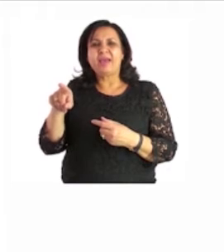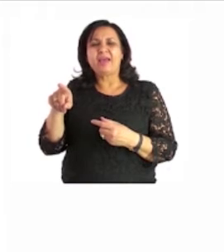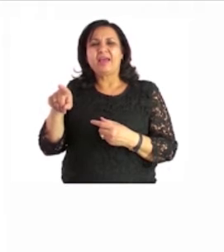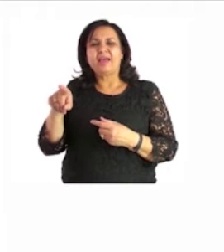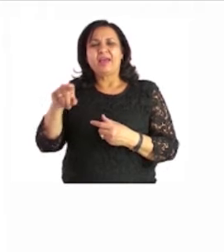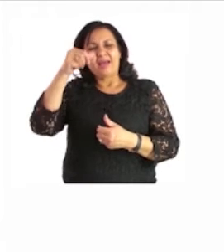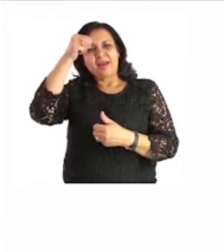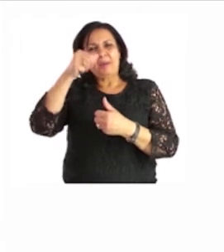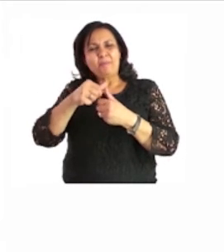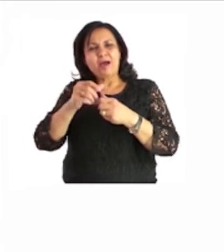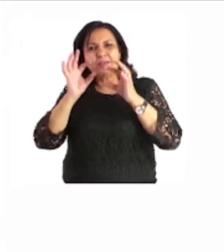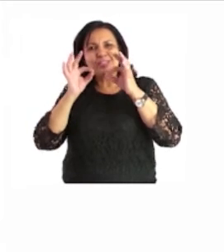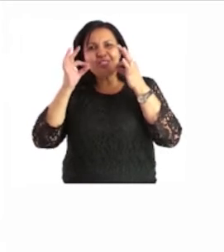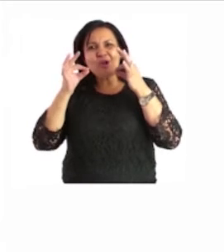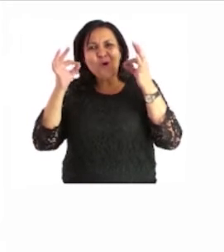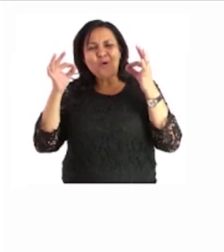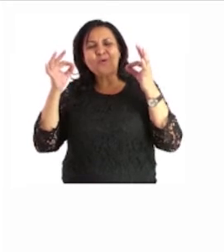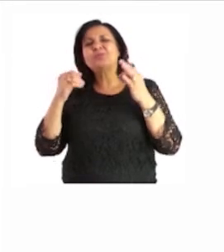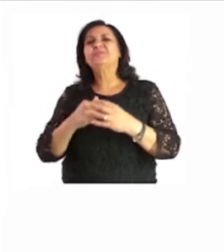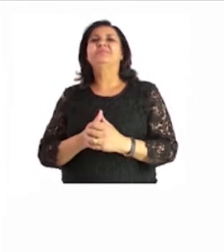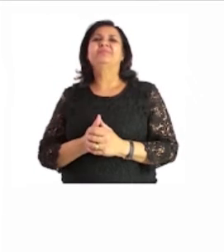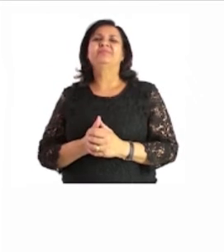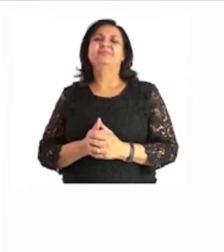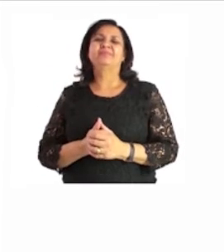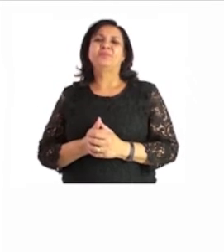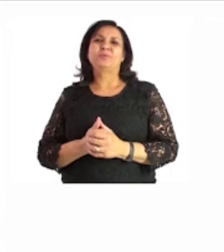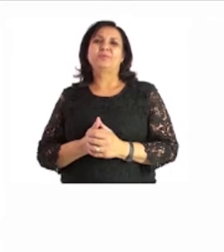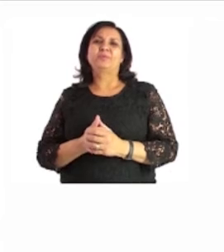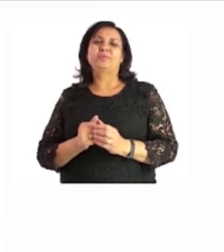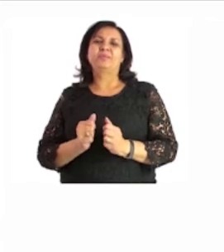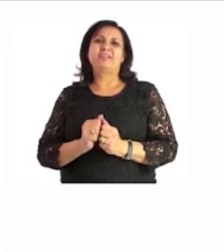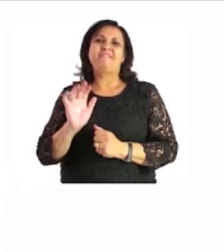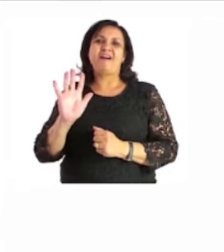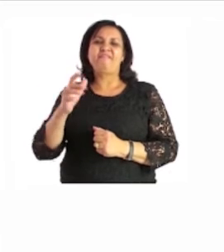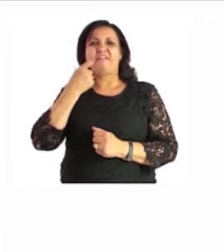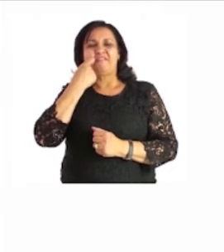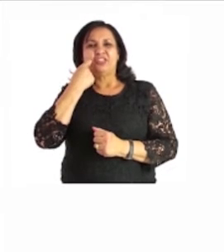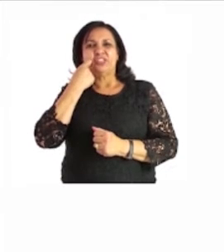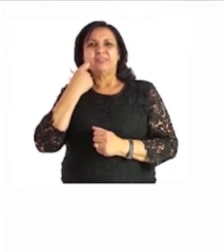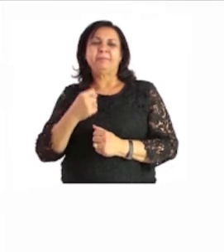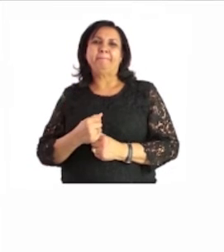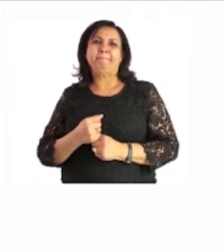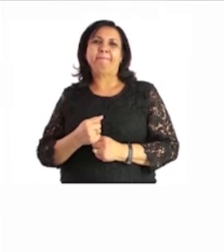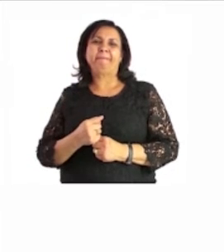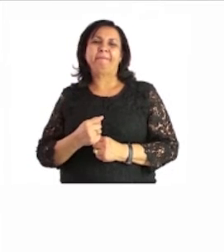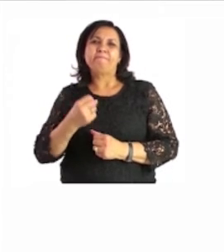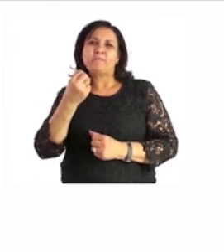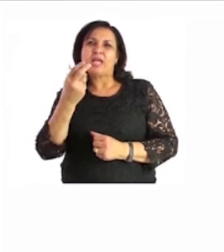song? We just did with the 5 fishes. Well done. So now you're going to